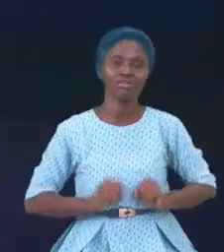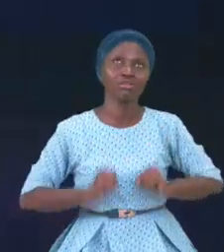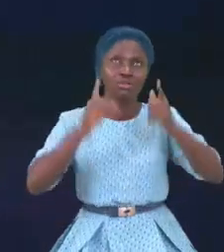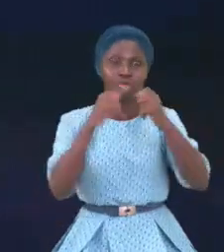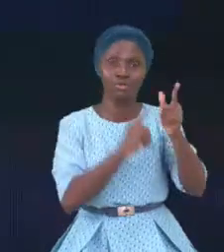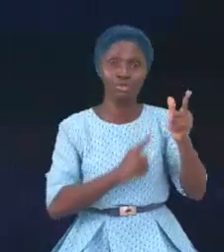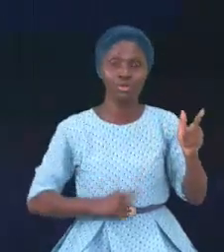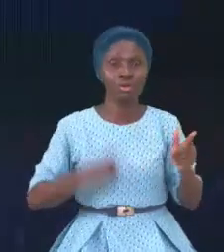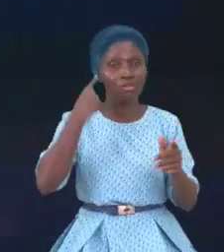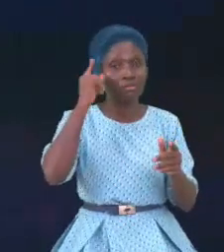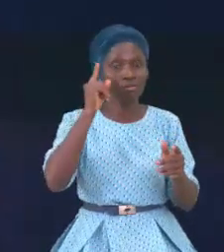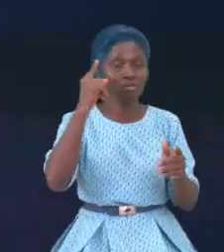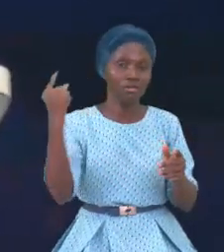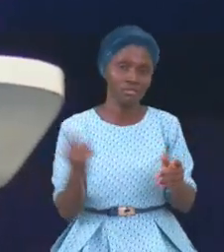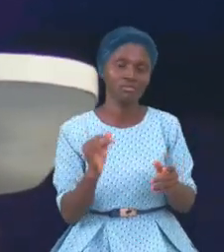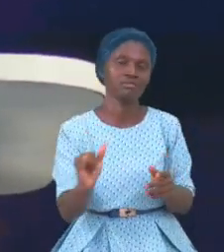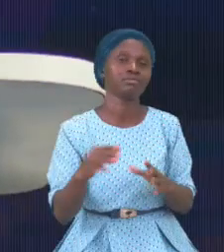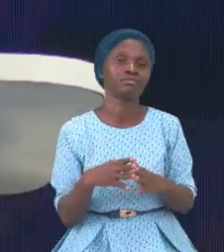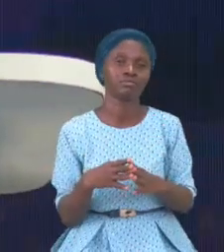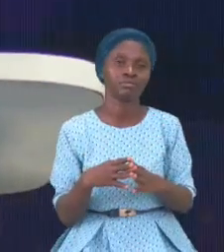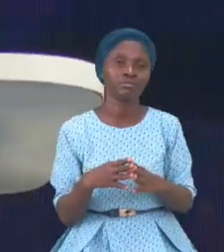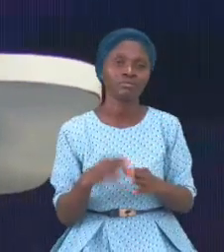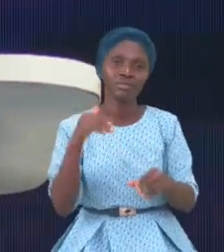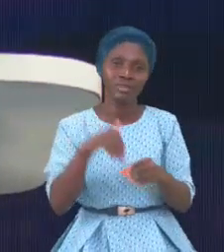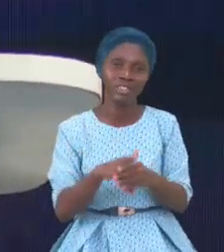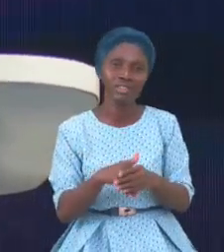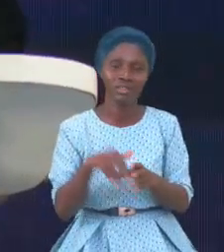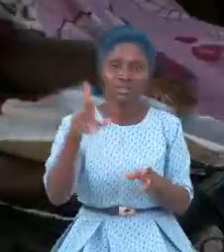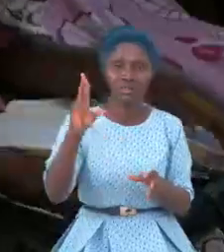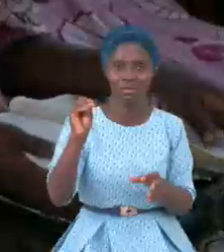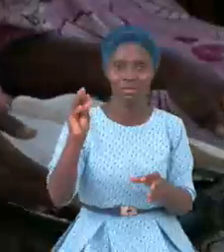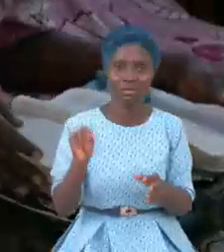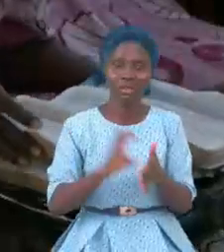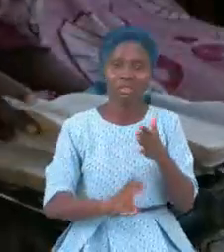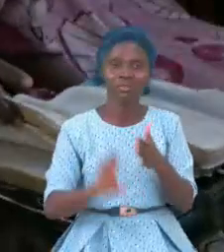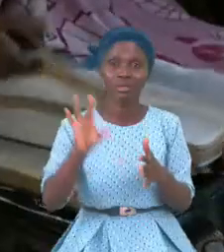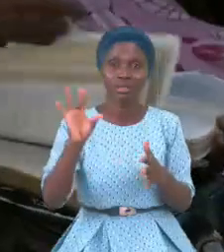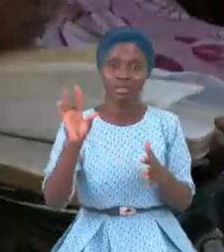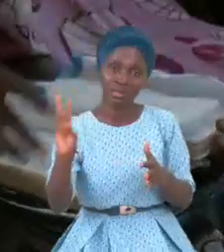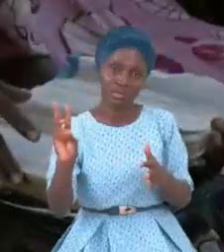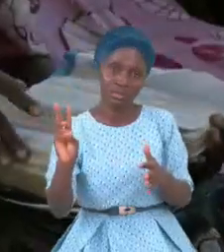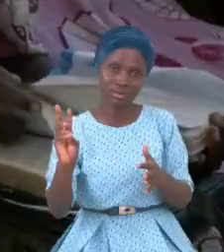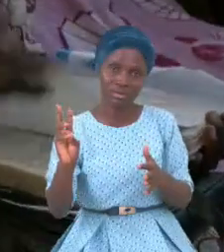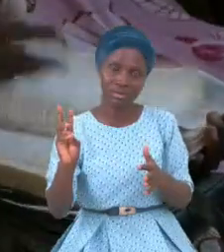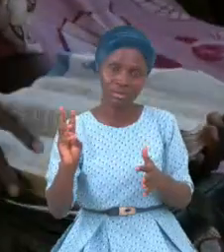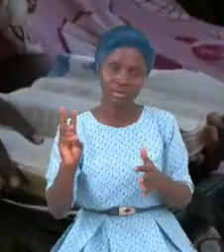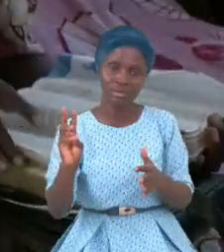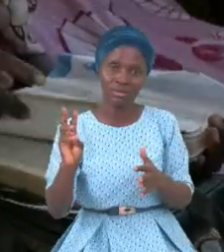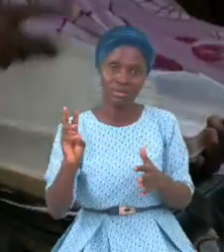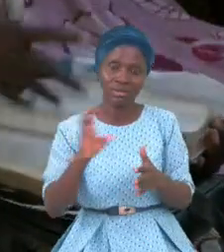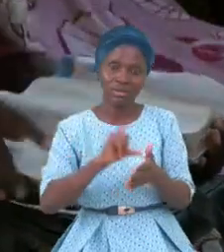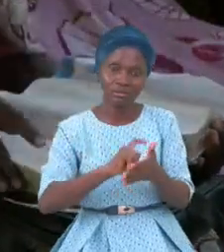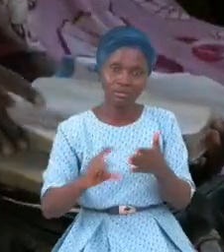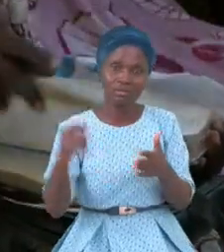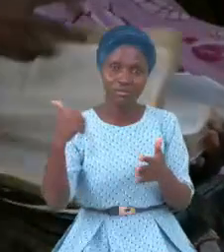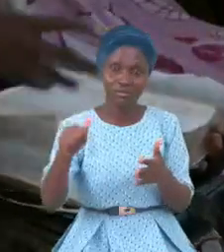for life. It tells us in Romans chapter 6, and I'm reading from verse 17 here. Romans